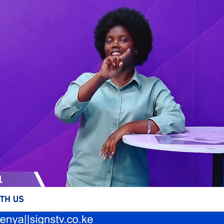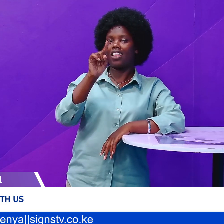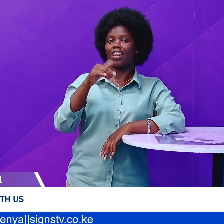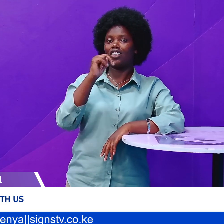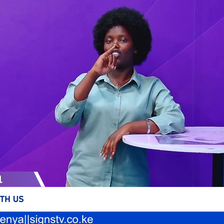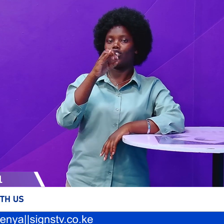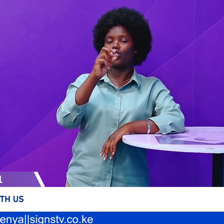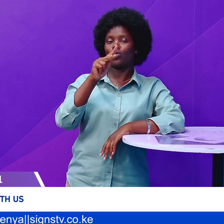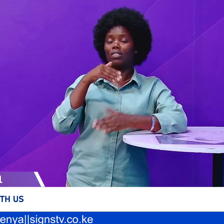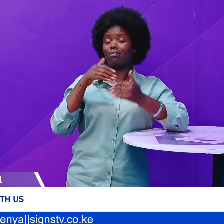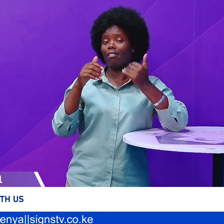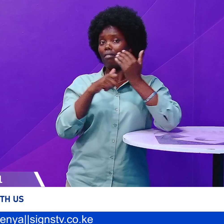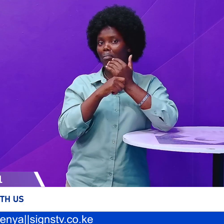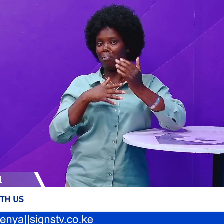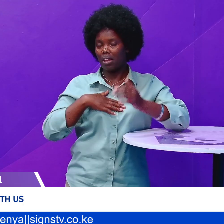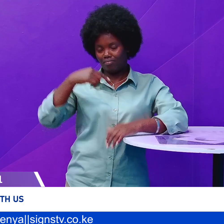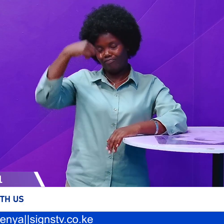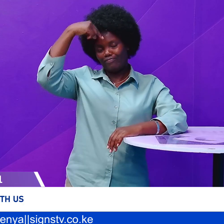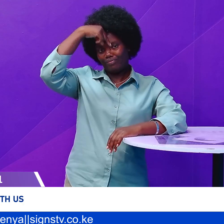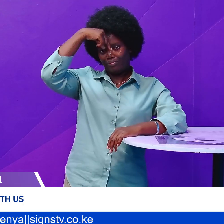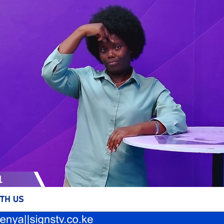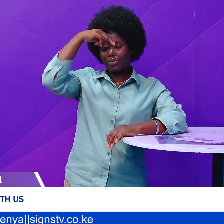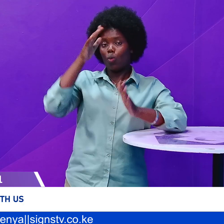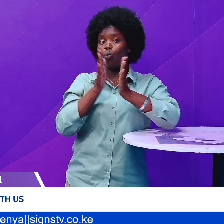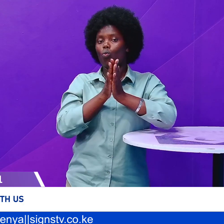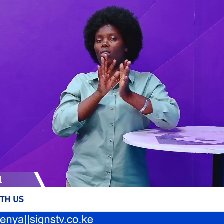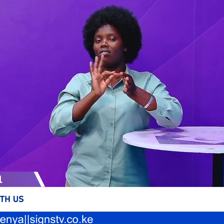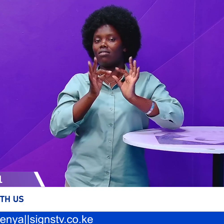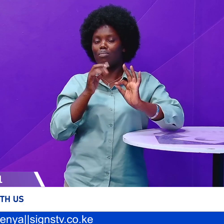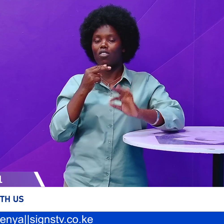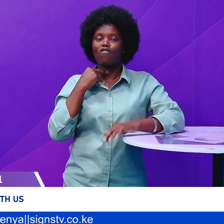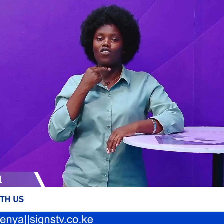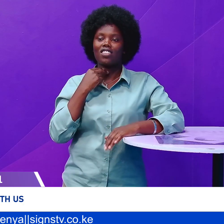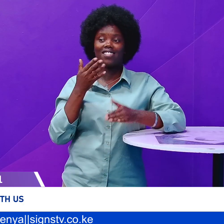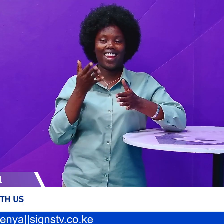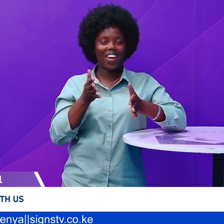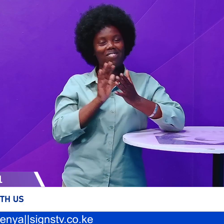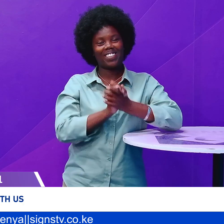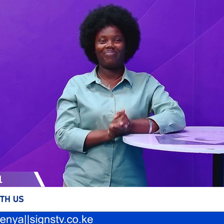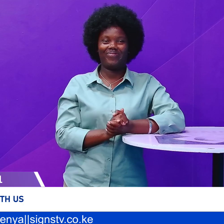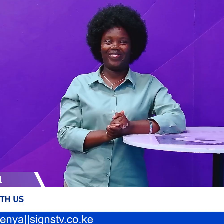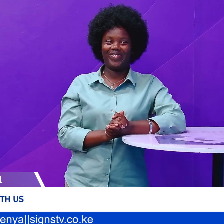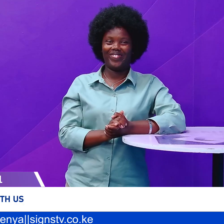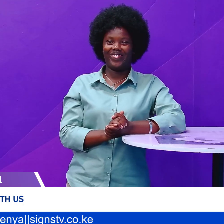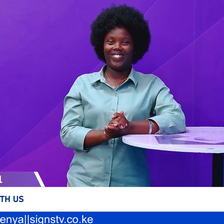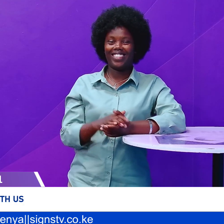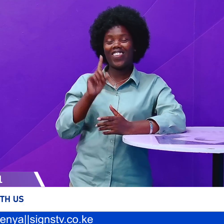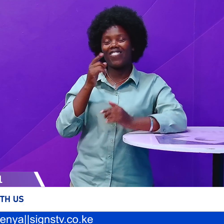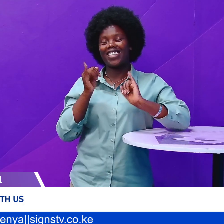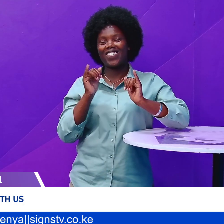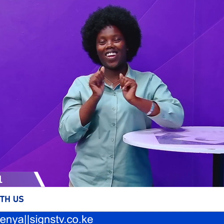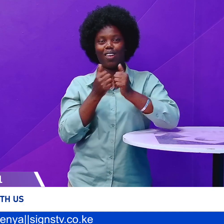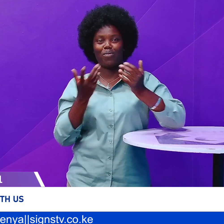and international. I'm your host, Videlis Njoki, and that is my surname and my sign language interpreter doing the voicing,